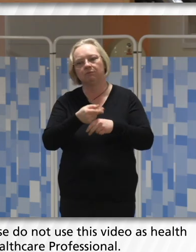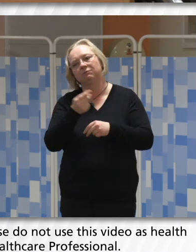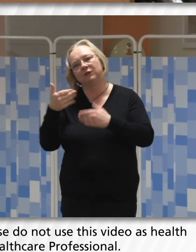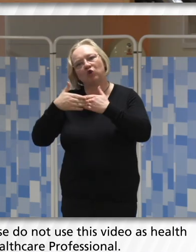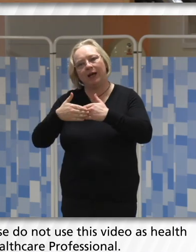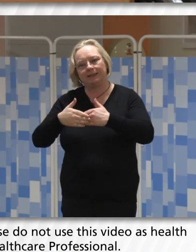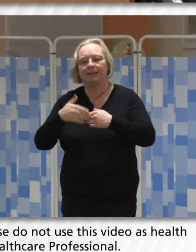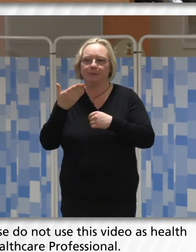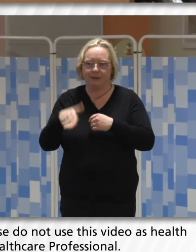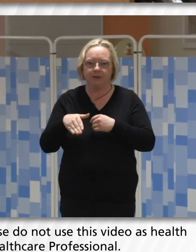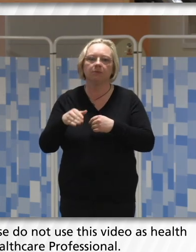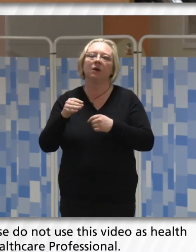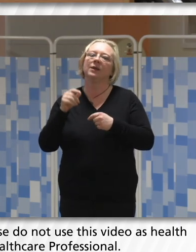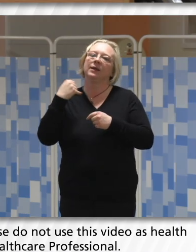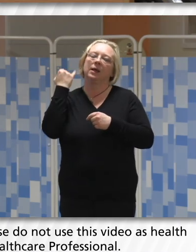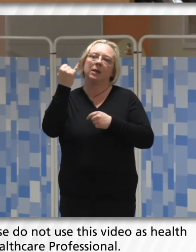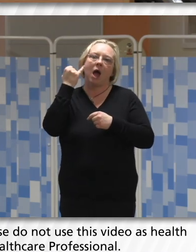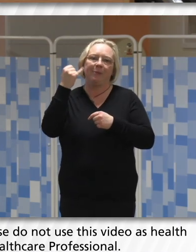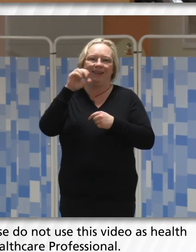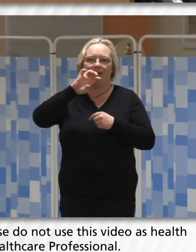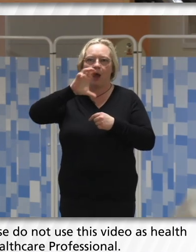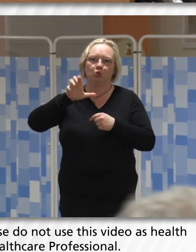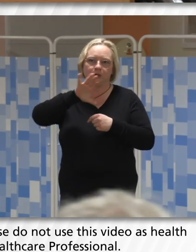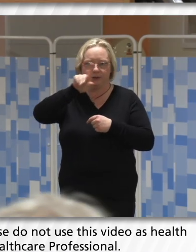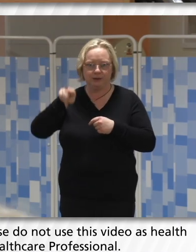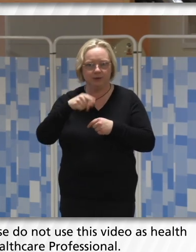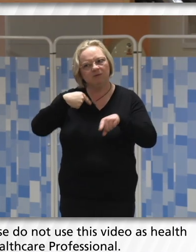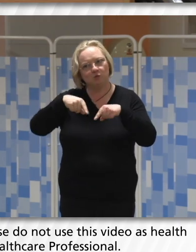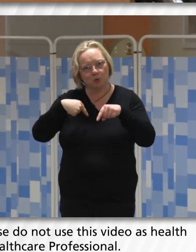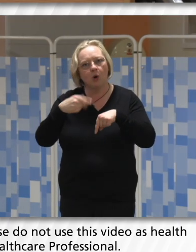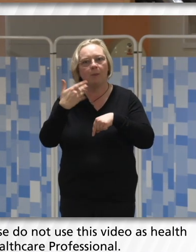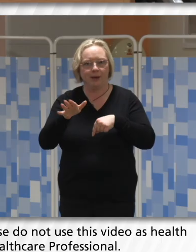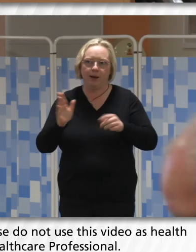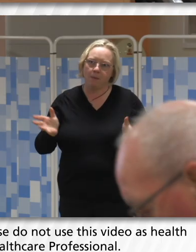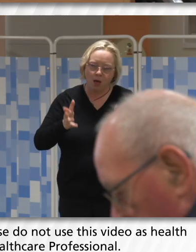So the Derby County players came into the hospital and met patients. They went to